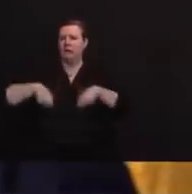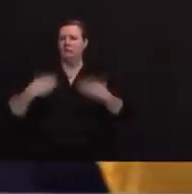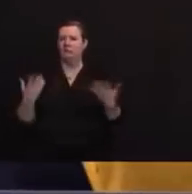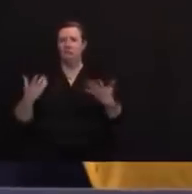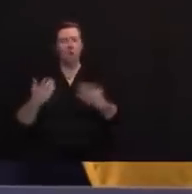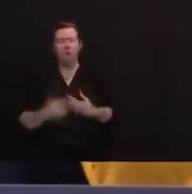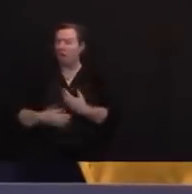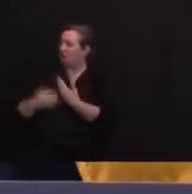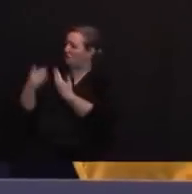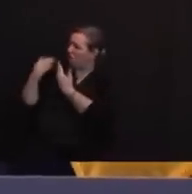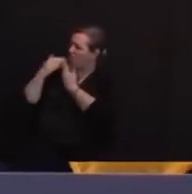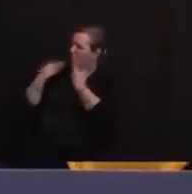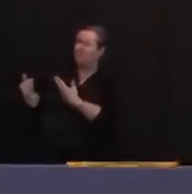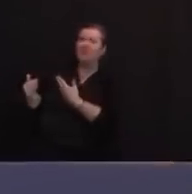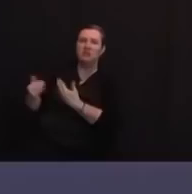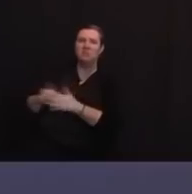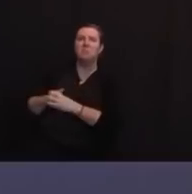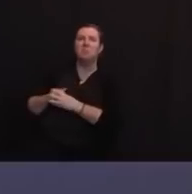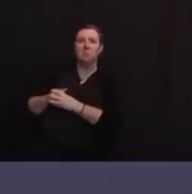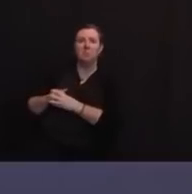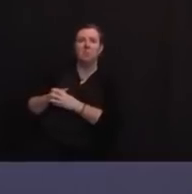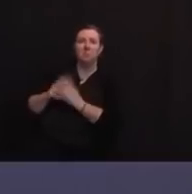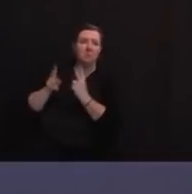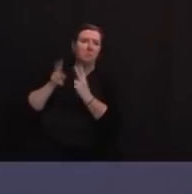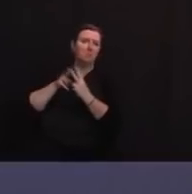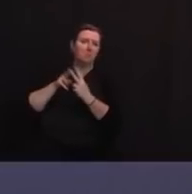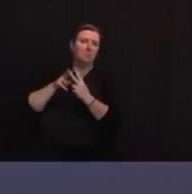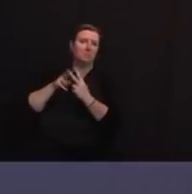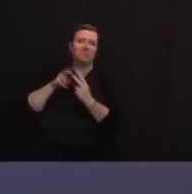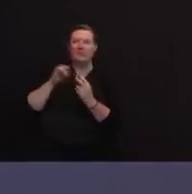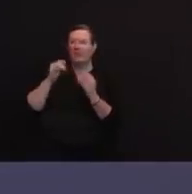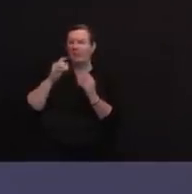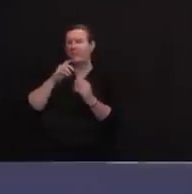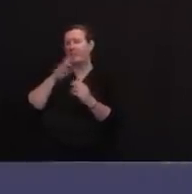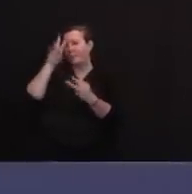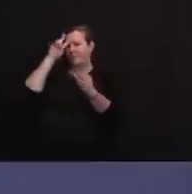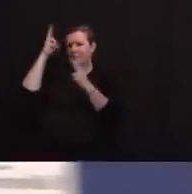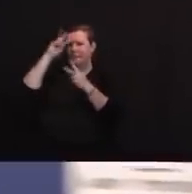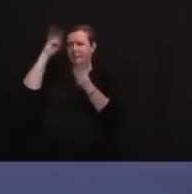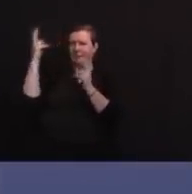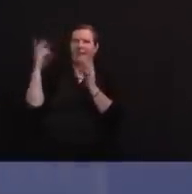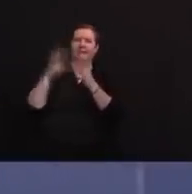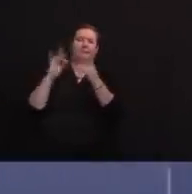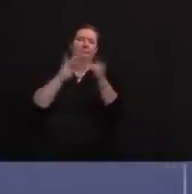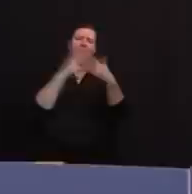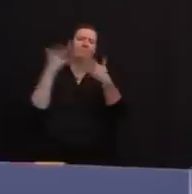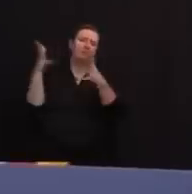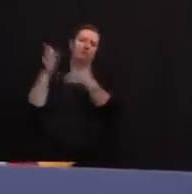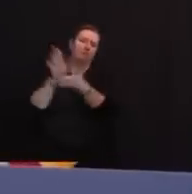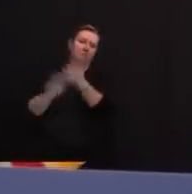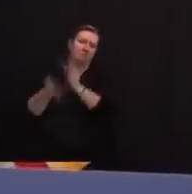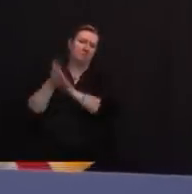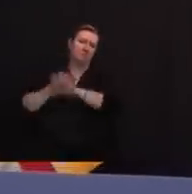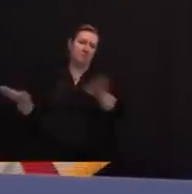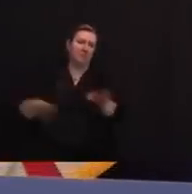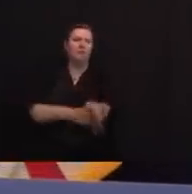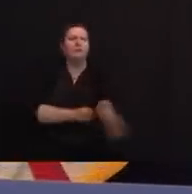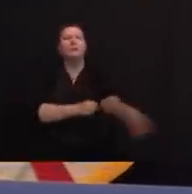Yeah. Which are, as you rightfully point out, are related. Yeah, and I think the message, though, and, you know, with all that technically, the message is